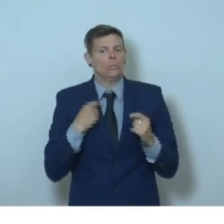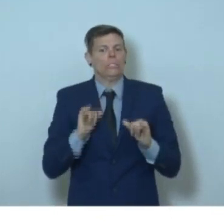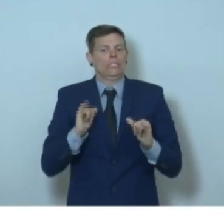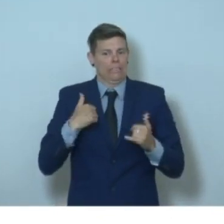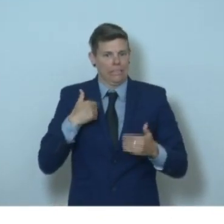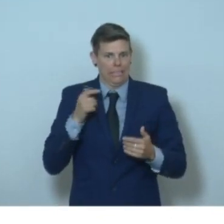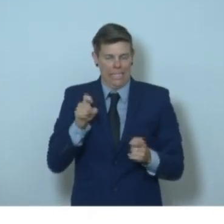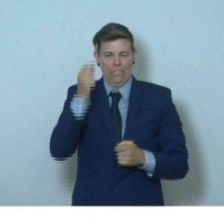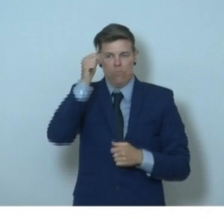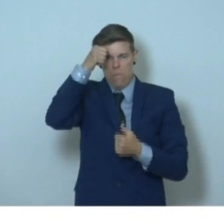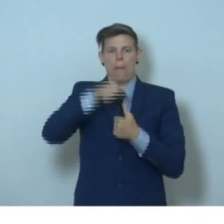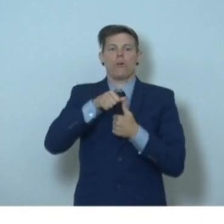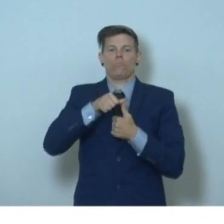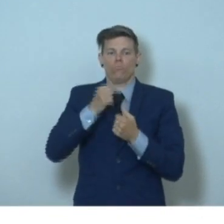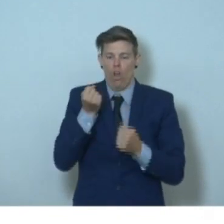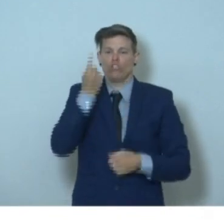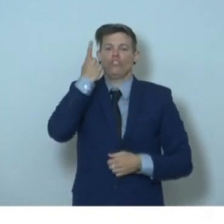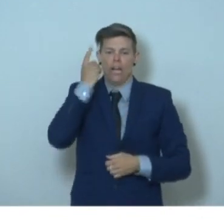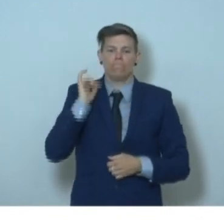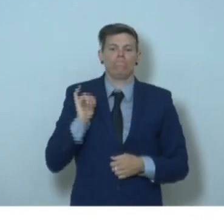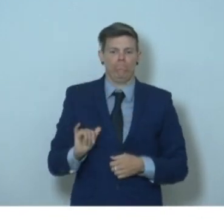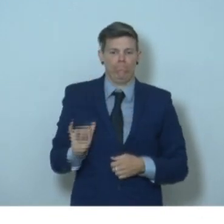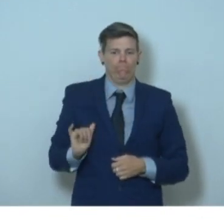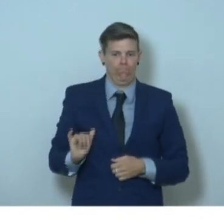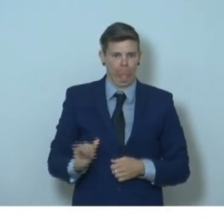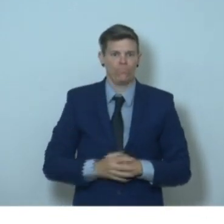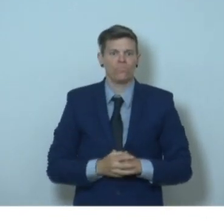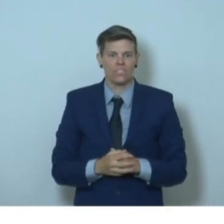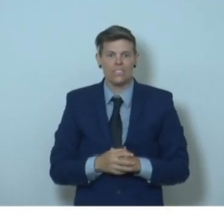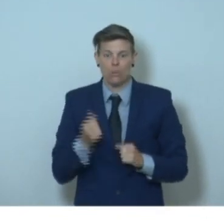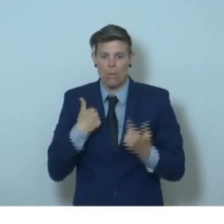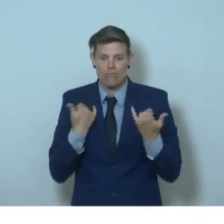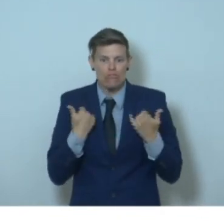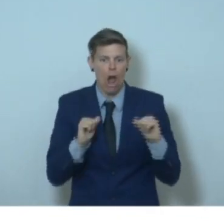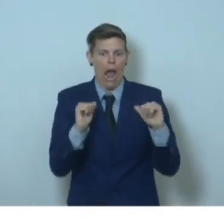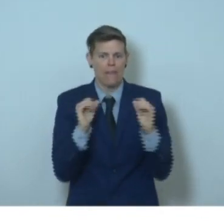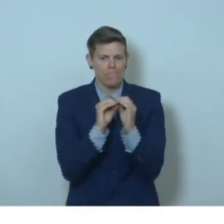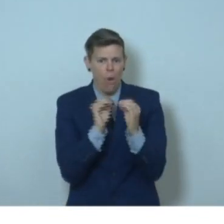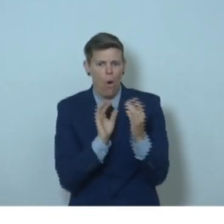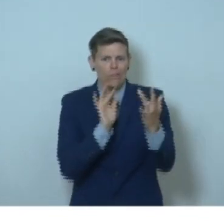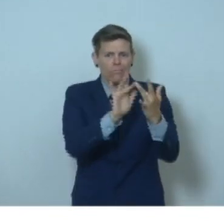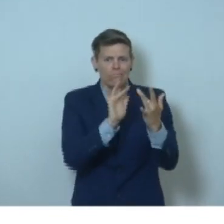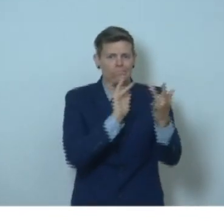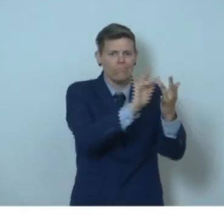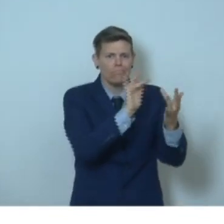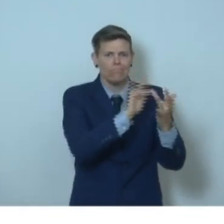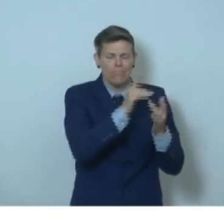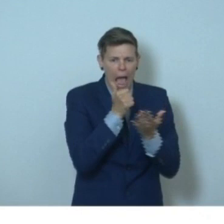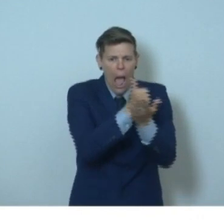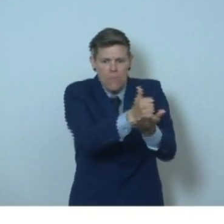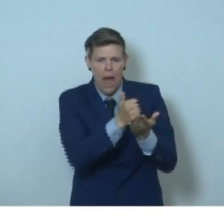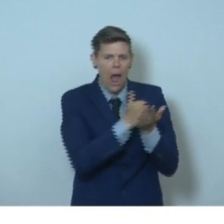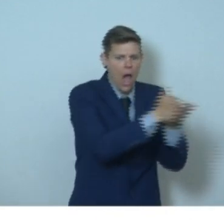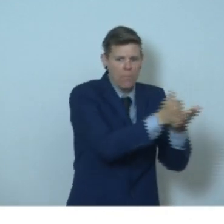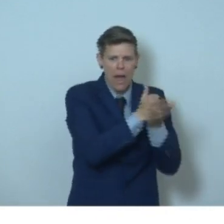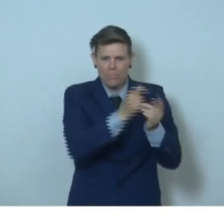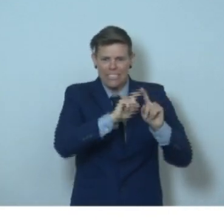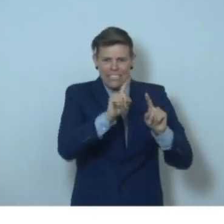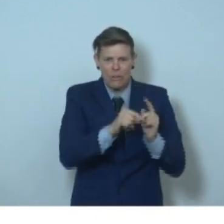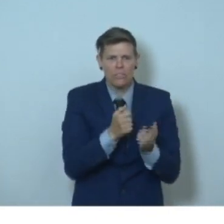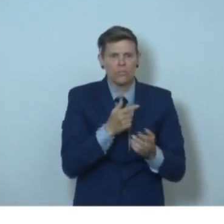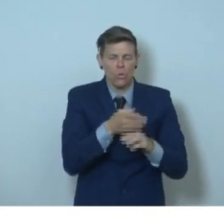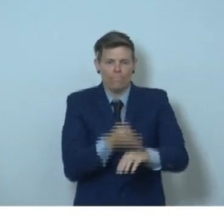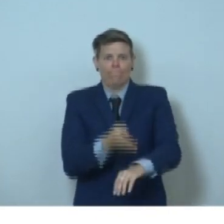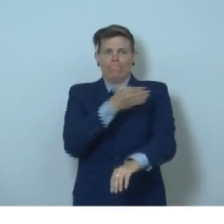remember as we're trying to reach out to the public and intervene in different situations. This really